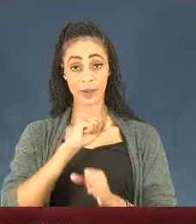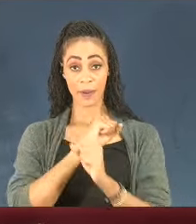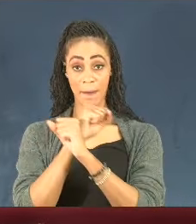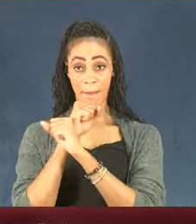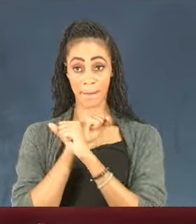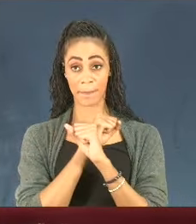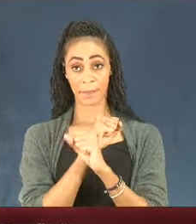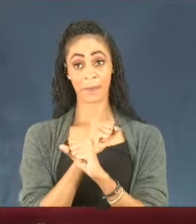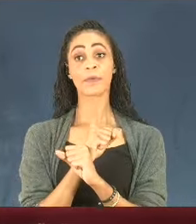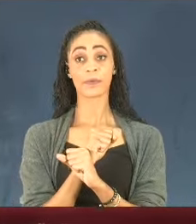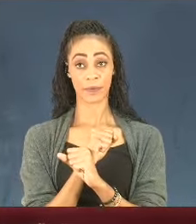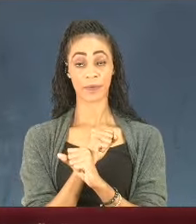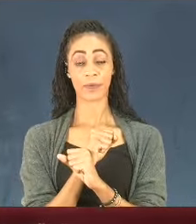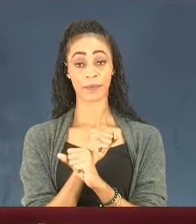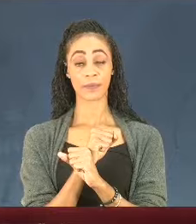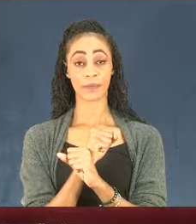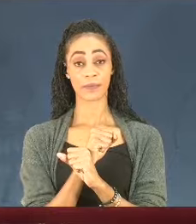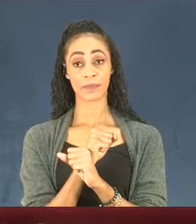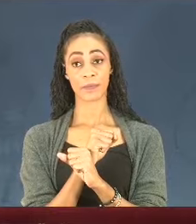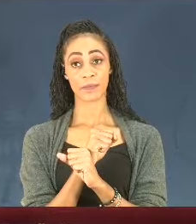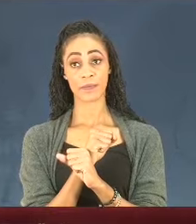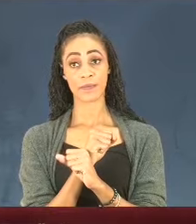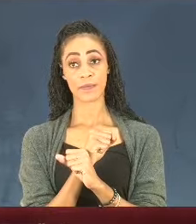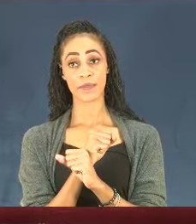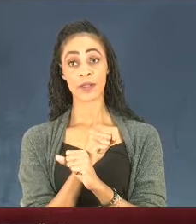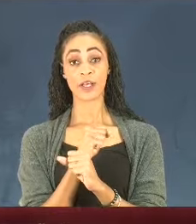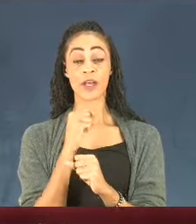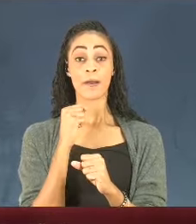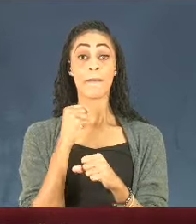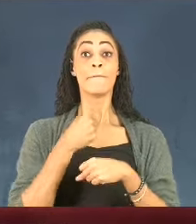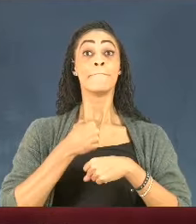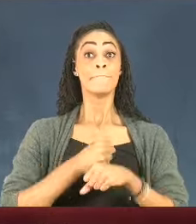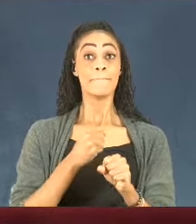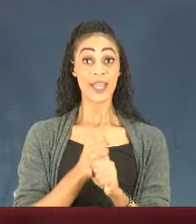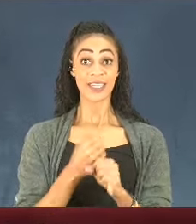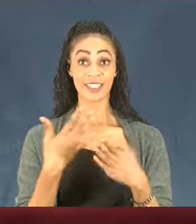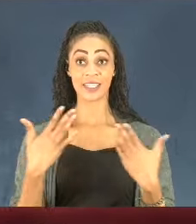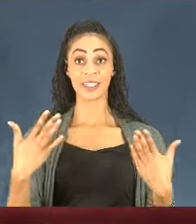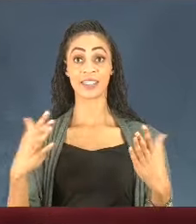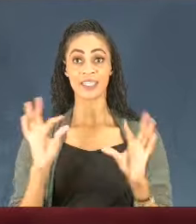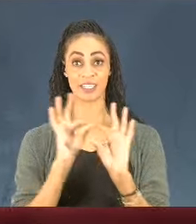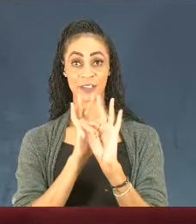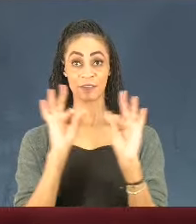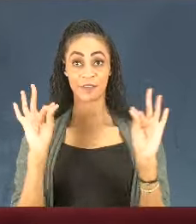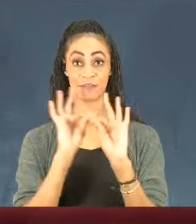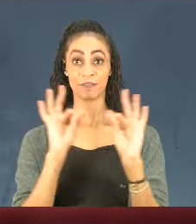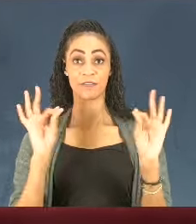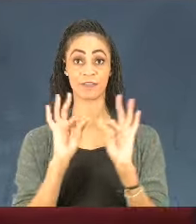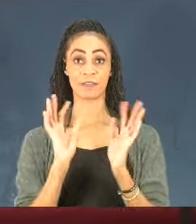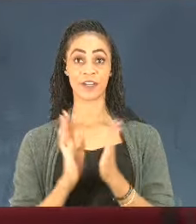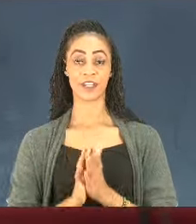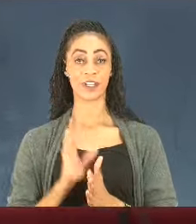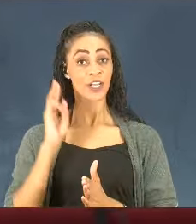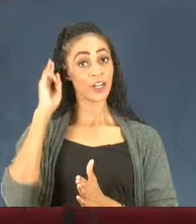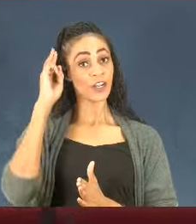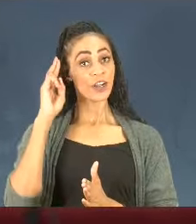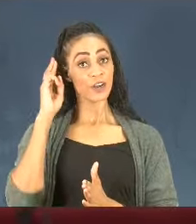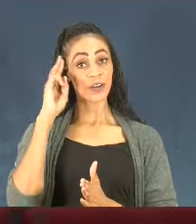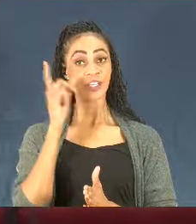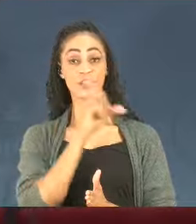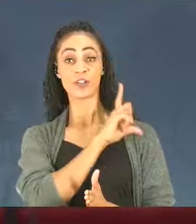It keeps things from going from bad to worse. How about if I tell you that the reason why the Lord saved